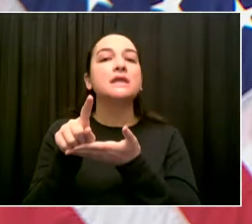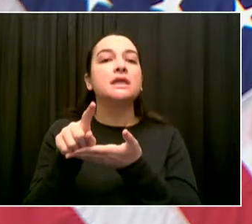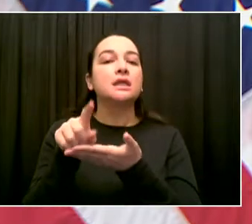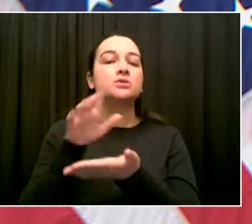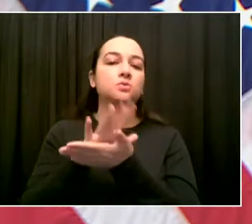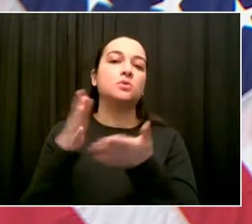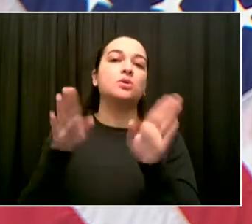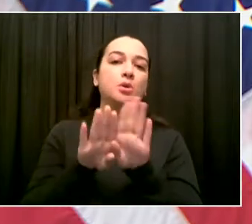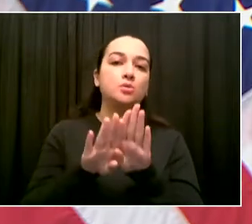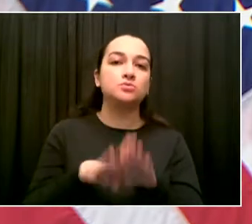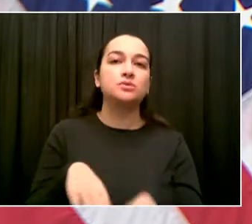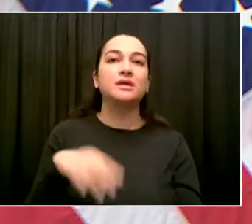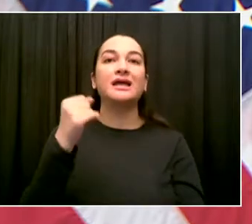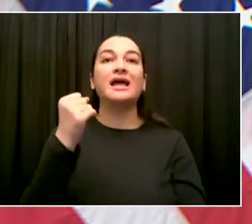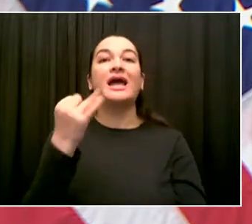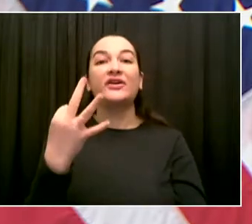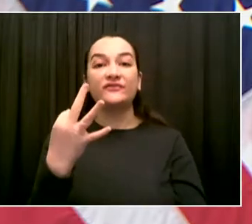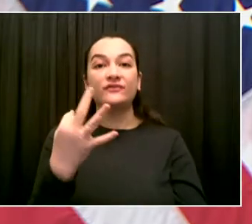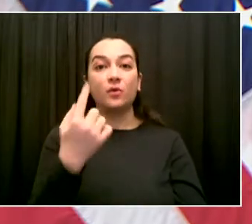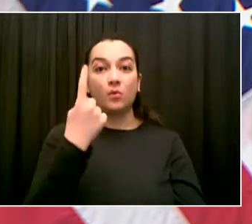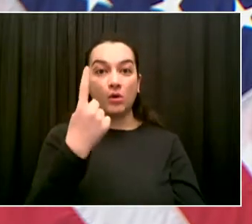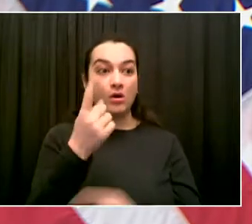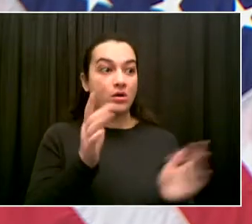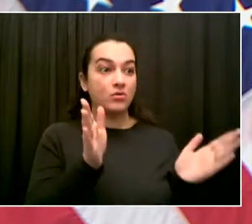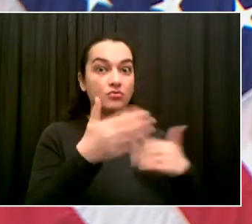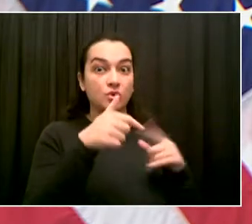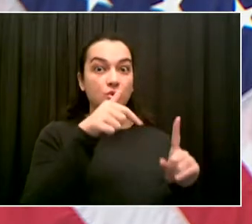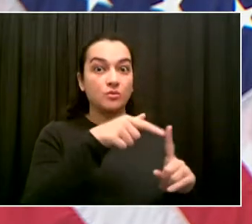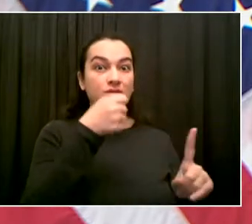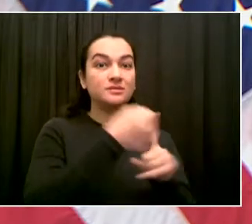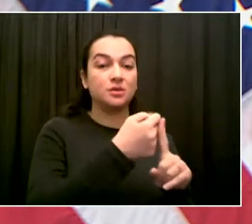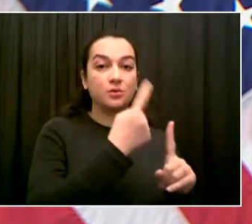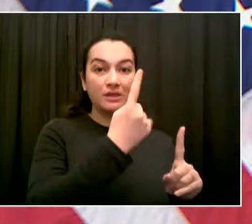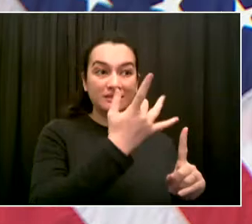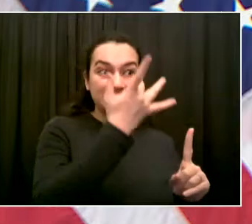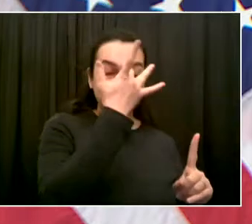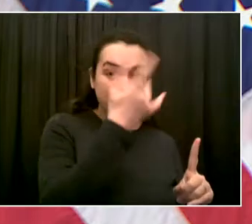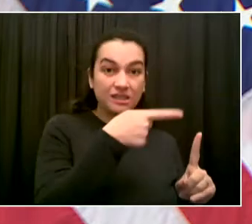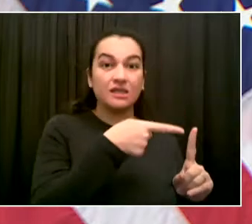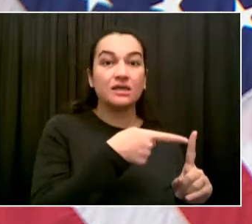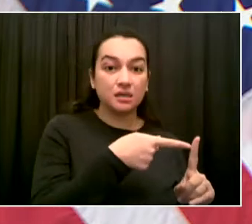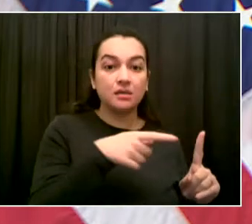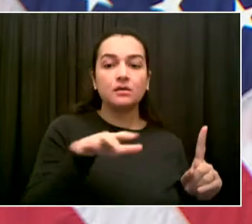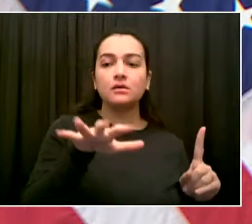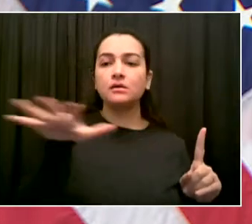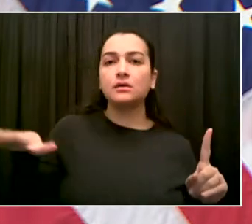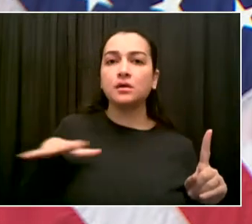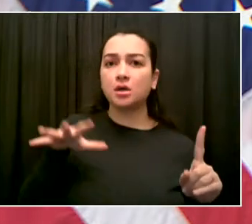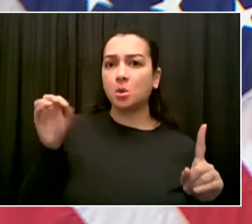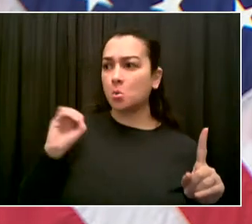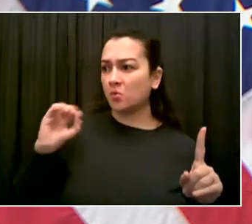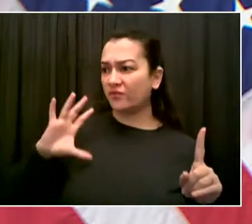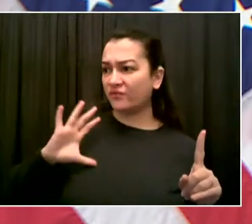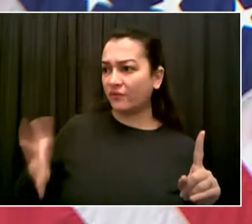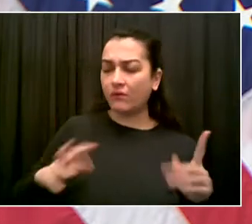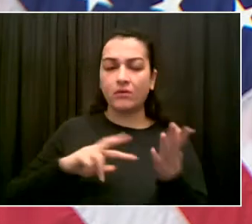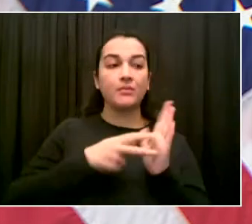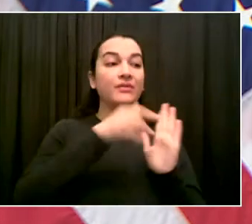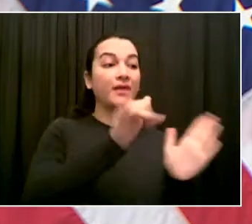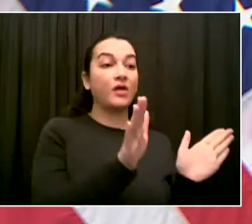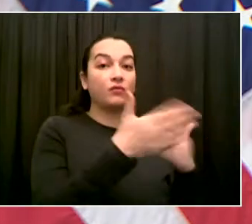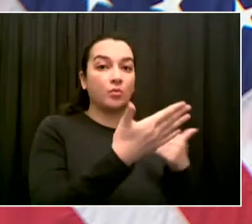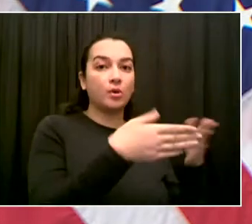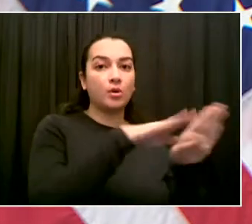If cases are reported, an investigation takes place, but the whole school does not need to close for 24 hours while that